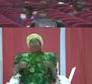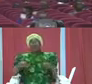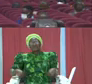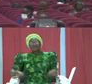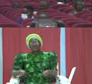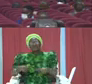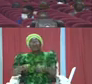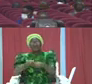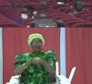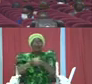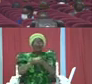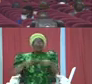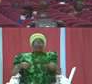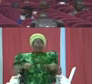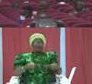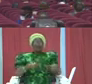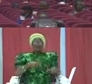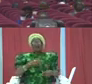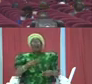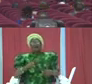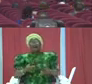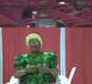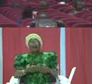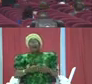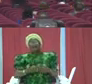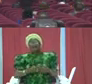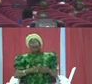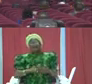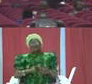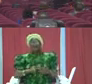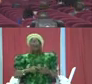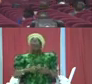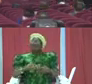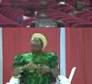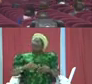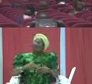and you begin to breathe very heavily.